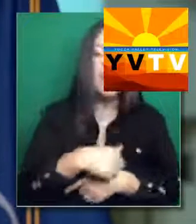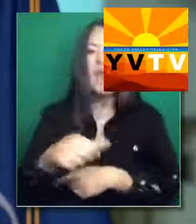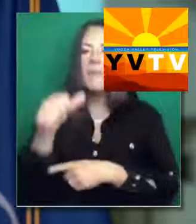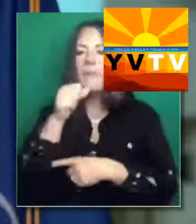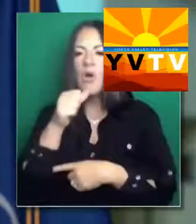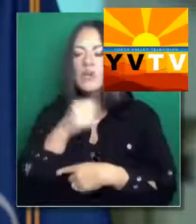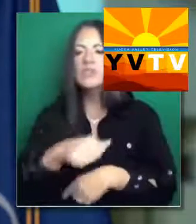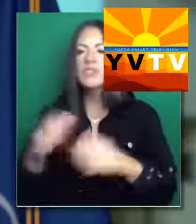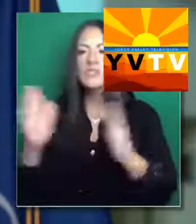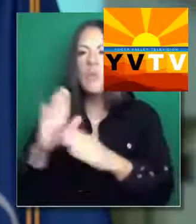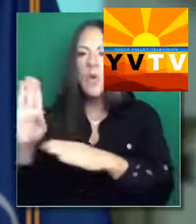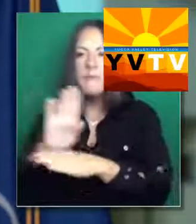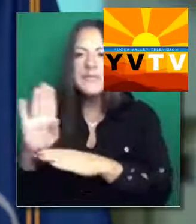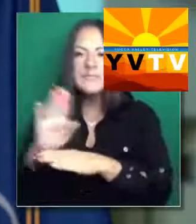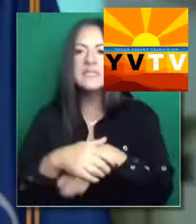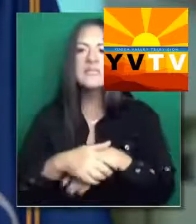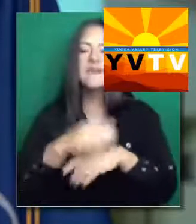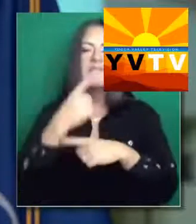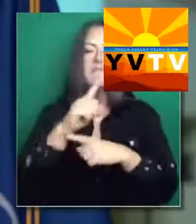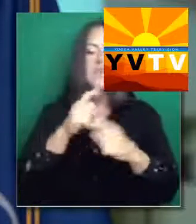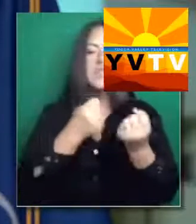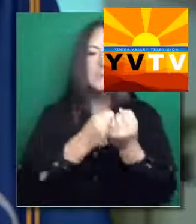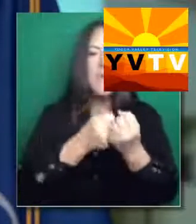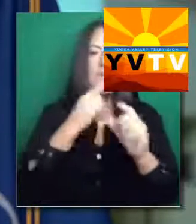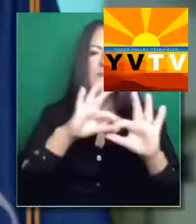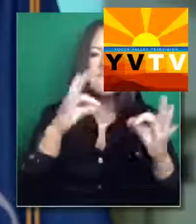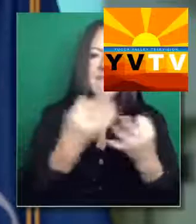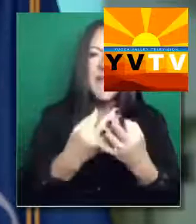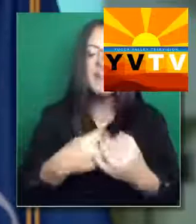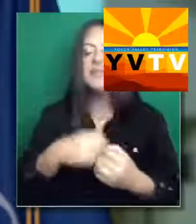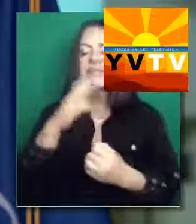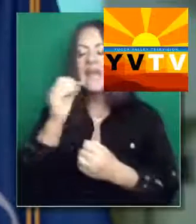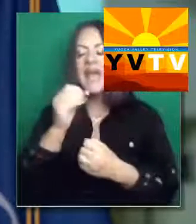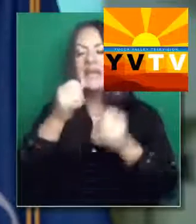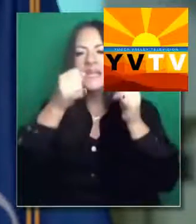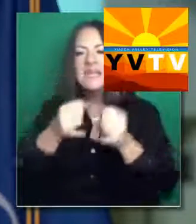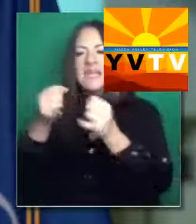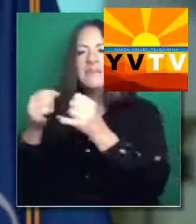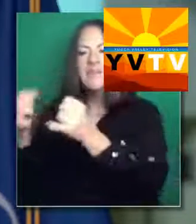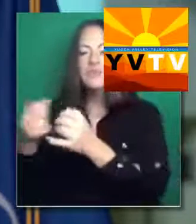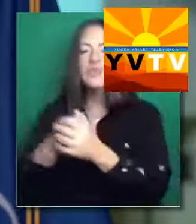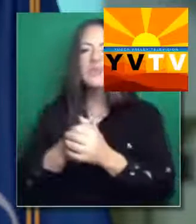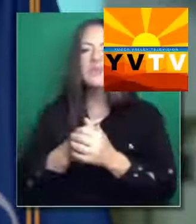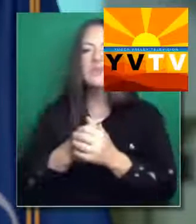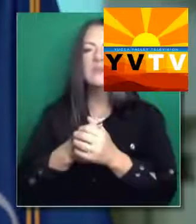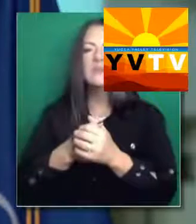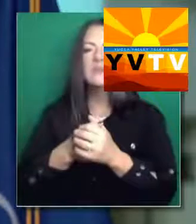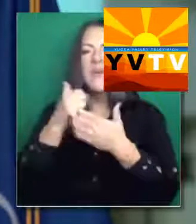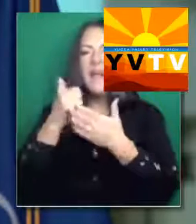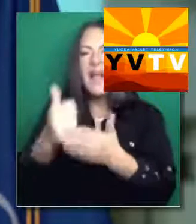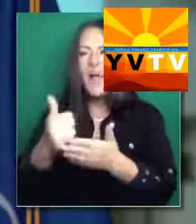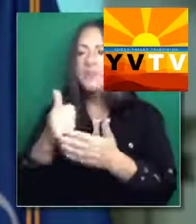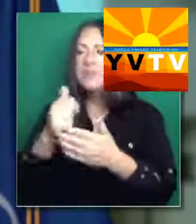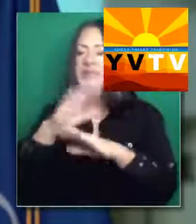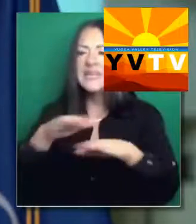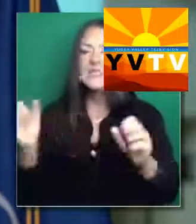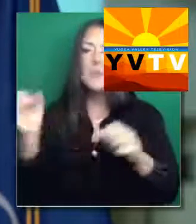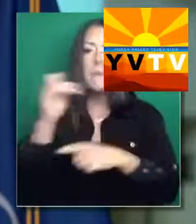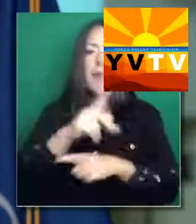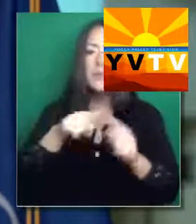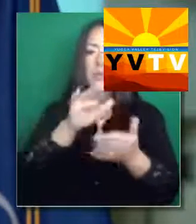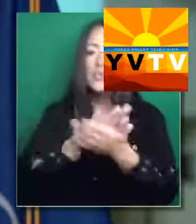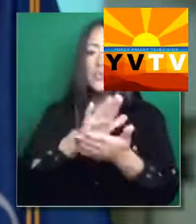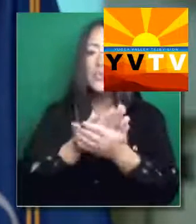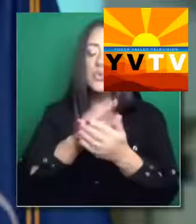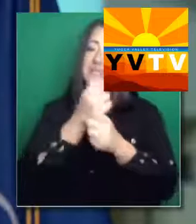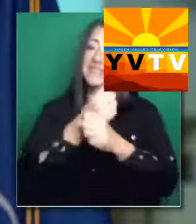supports for families and individuals, budget support specifically to get our kids back in school safely,